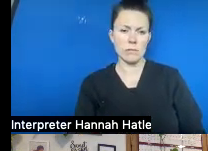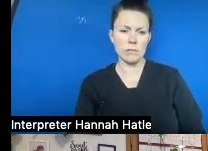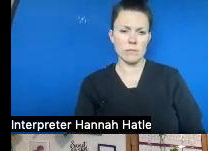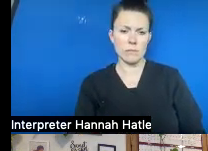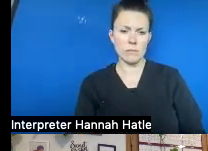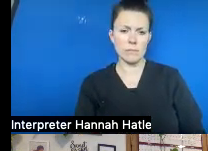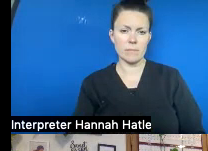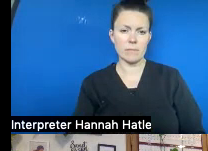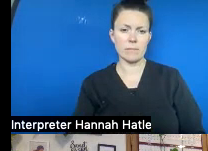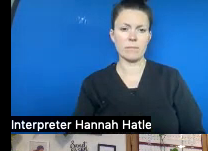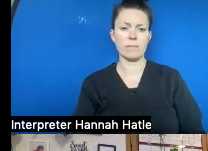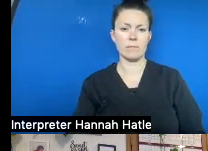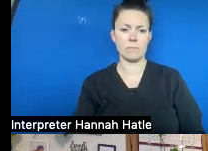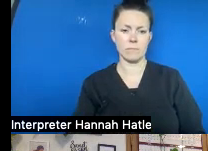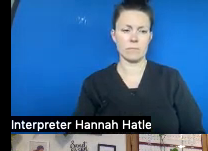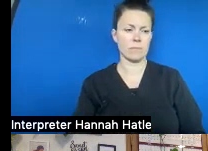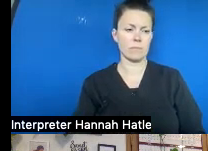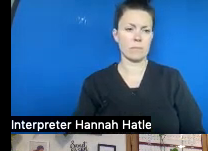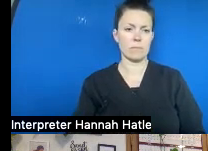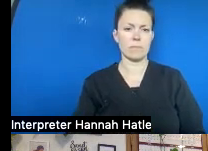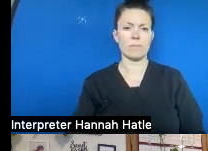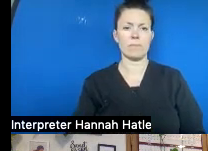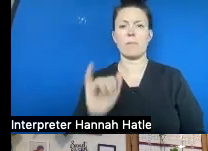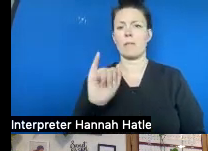cisgender, and intersex.